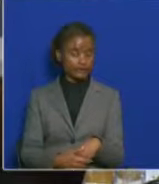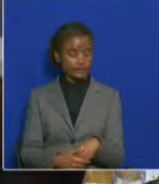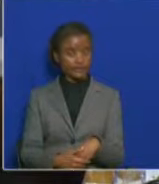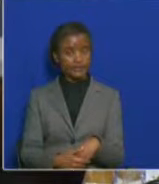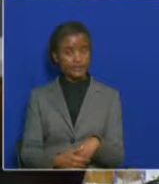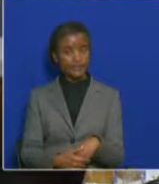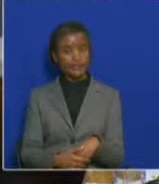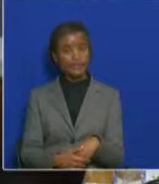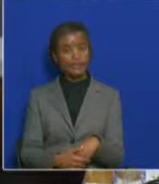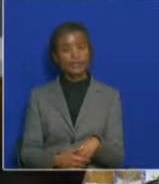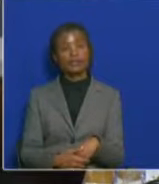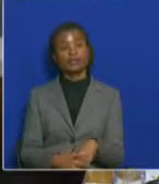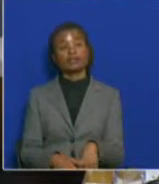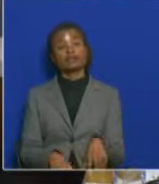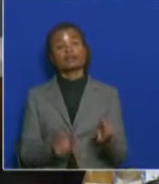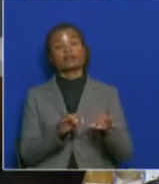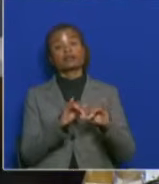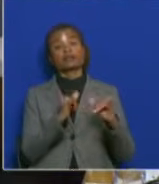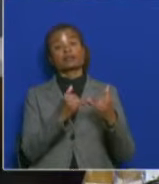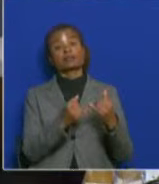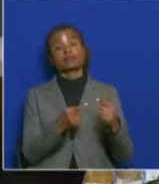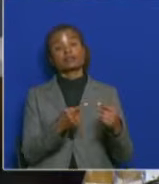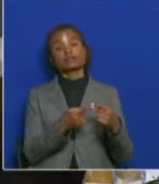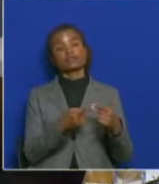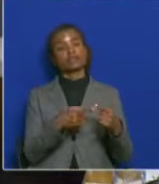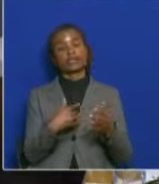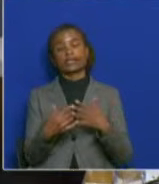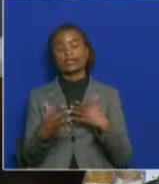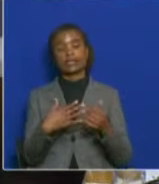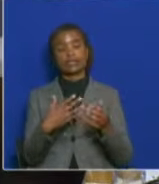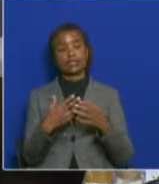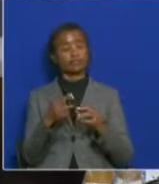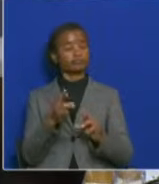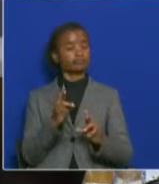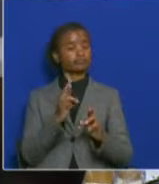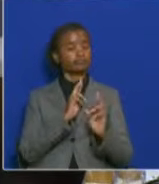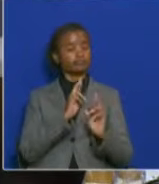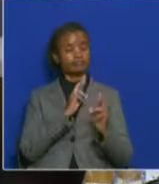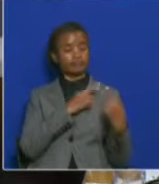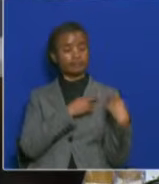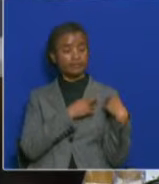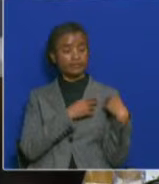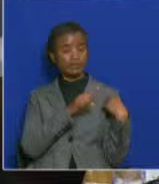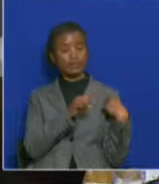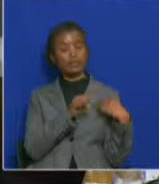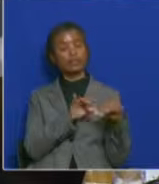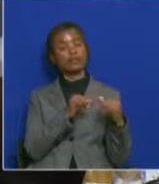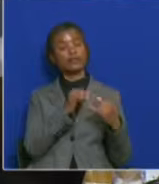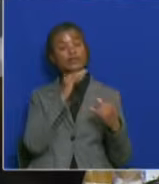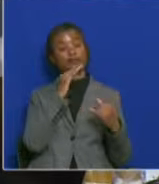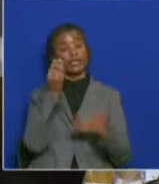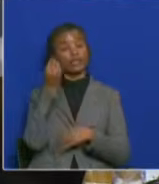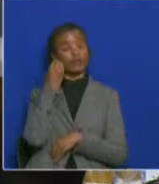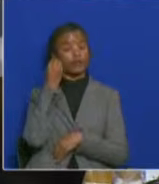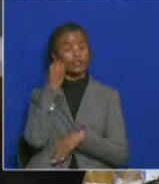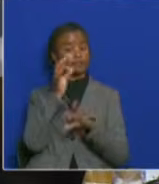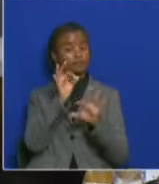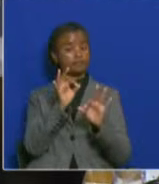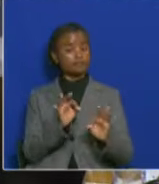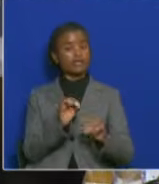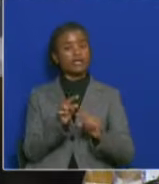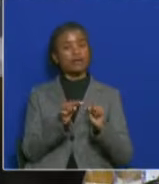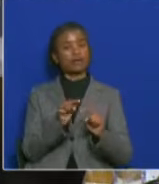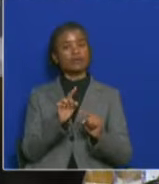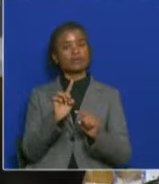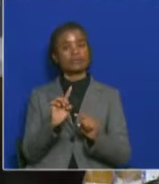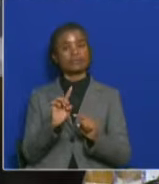Carneylinks, like any responsible corporate citizen, Carneylinks has, where appropriate, reported information concerning suspected unlawful conduct to